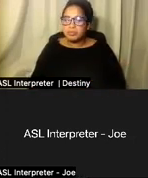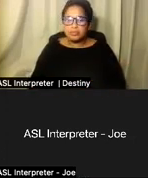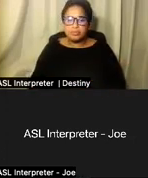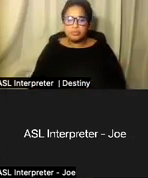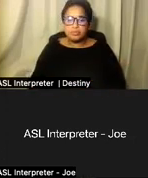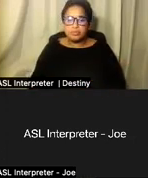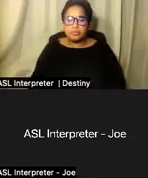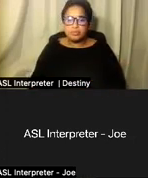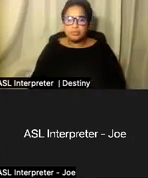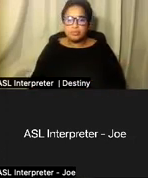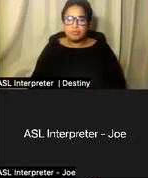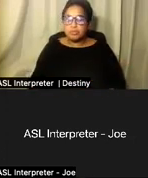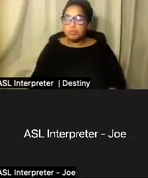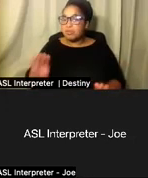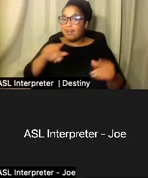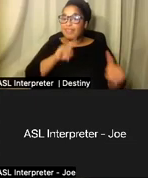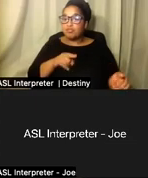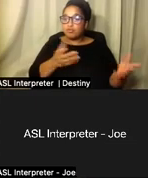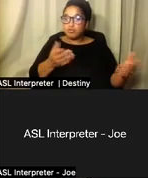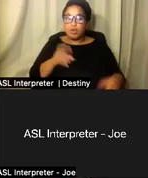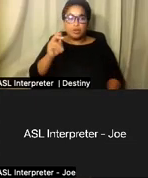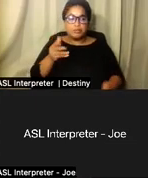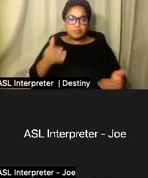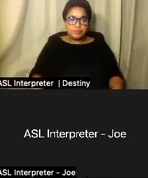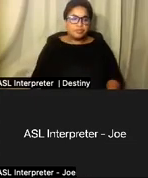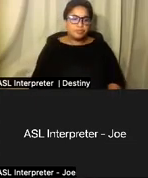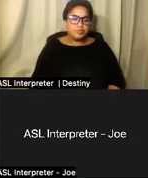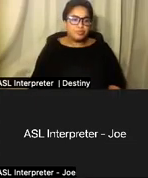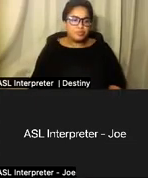Why don't we just provide the answer here? Okay, let's just do that.